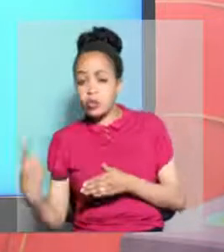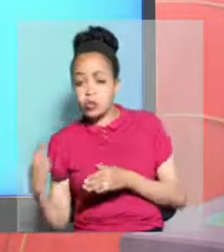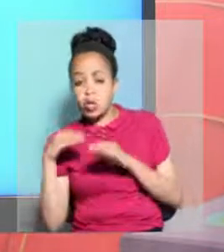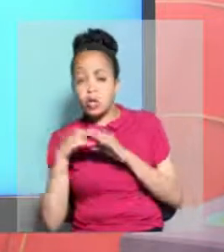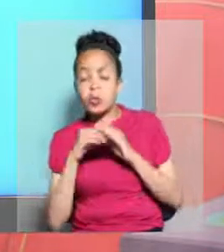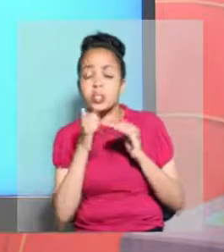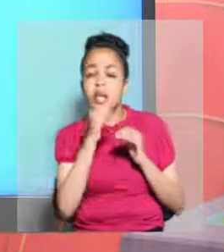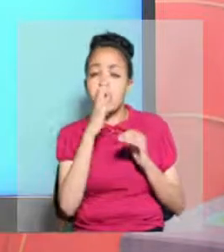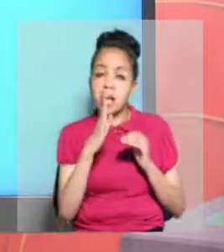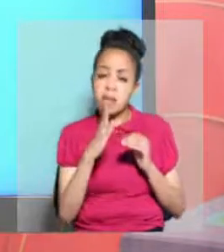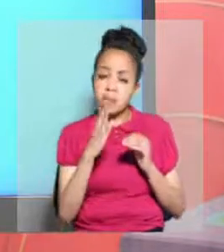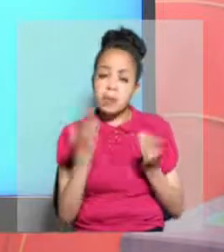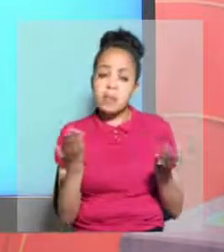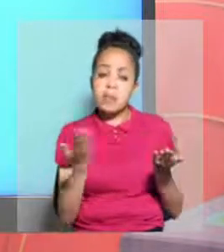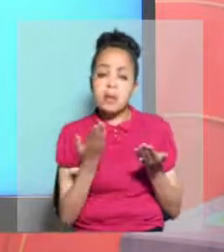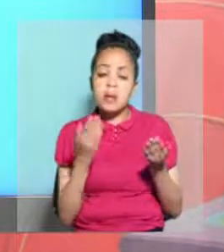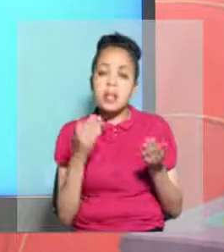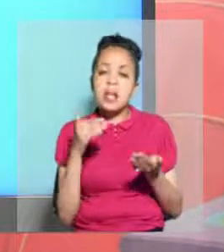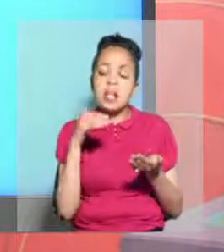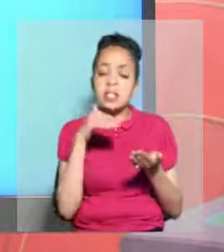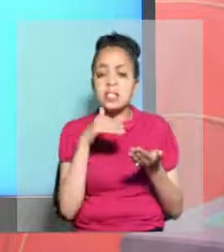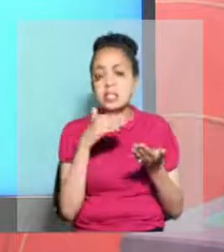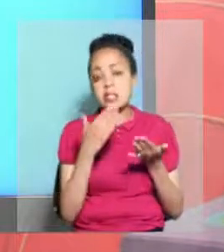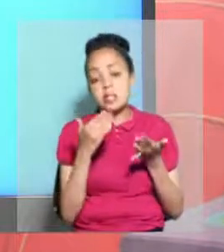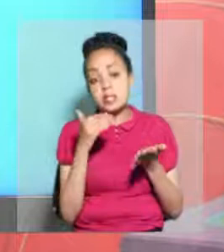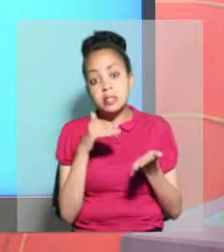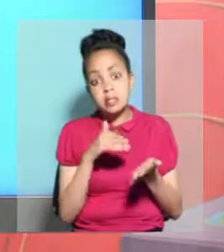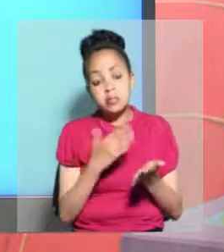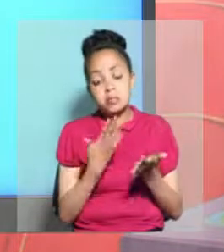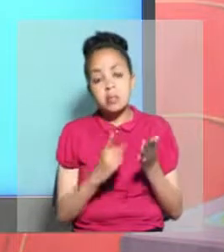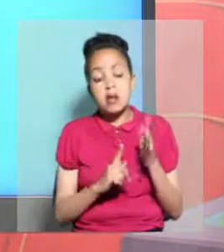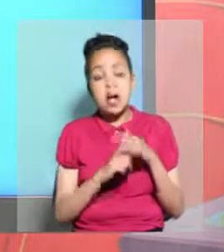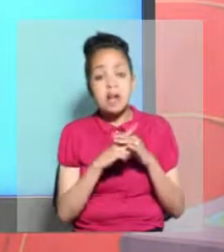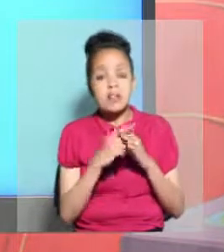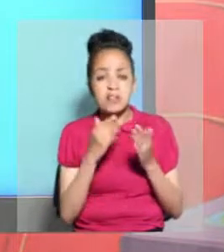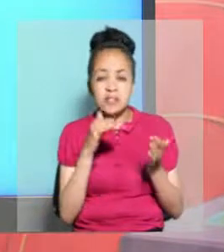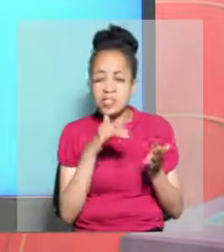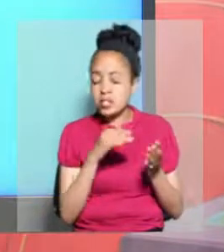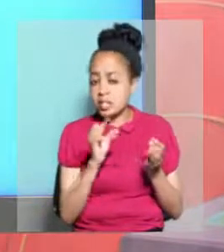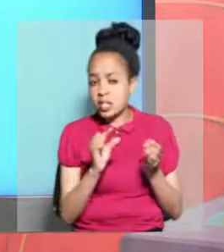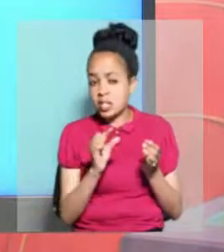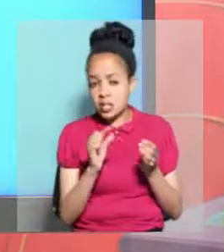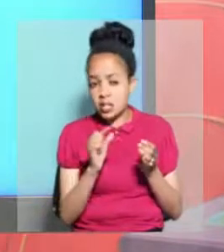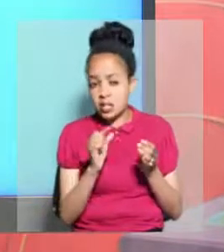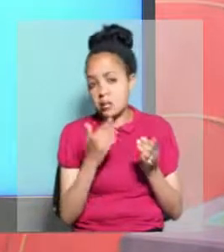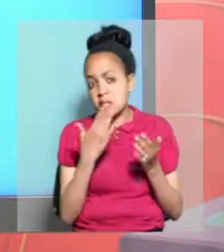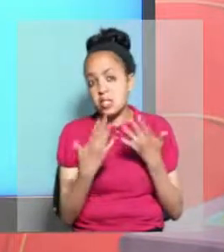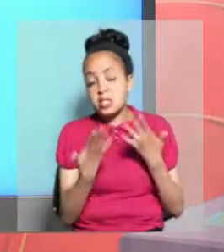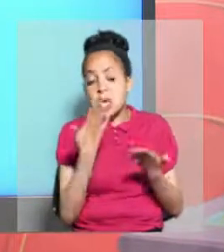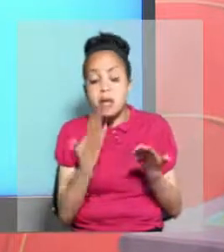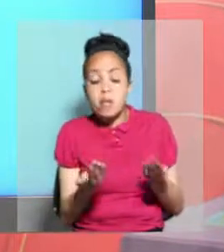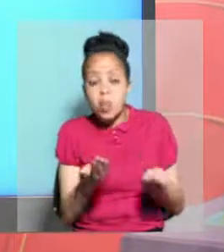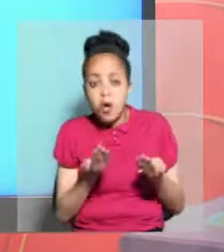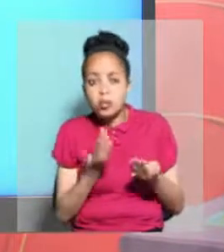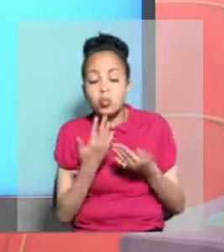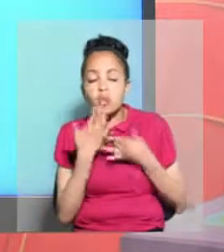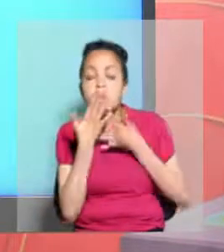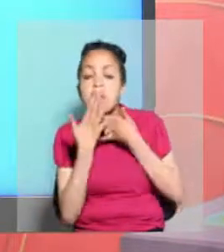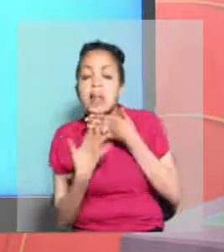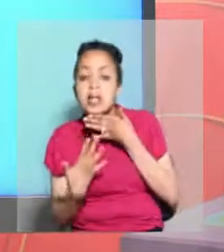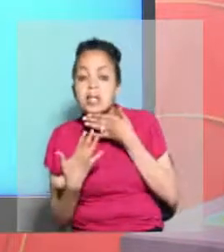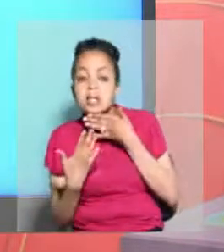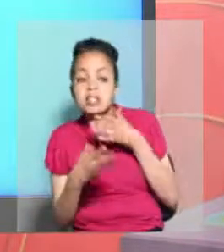AB blood group maybe encounters certain accident, this type of individual can receive blood from any blood